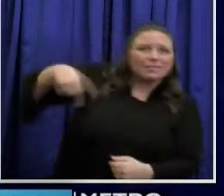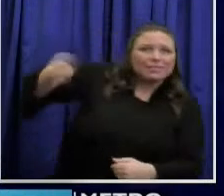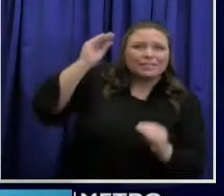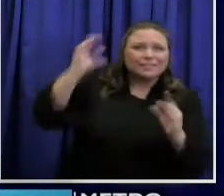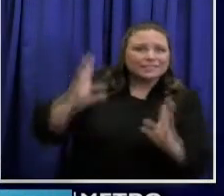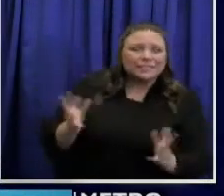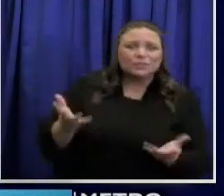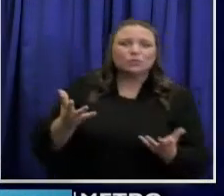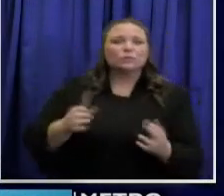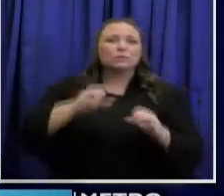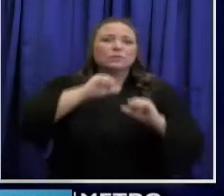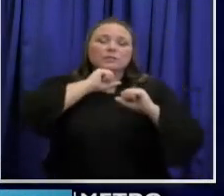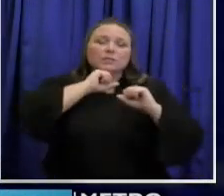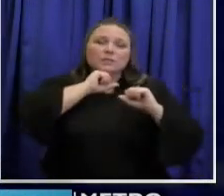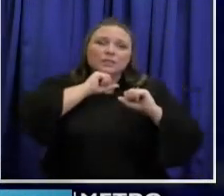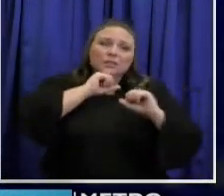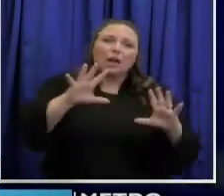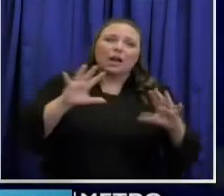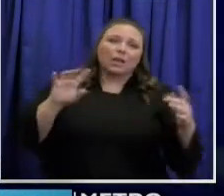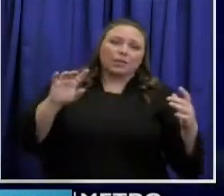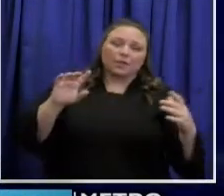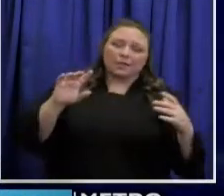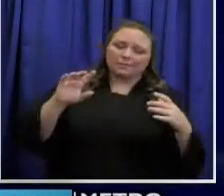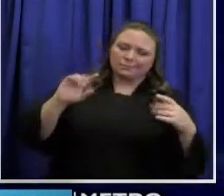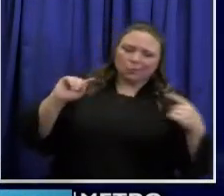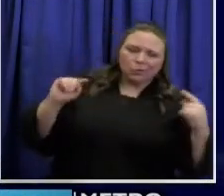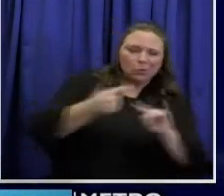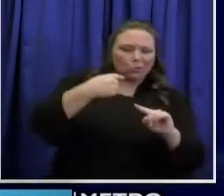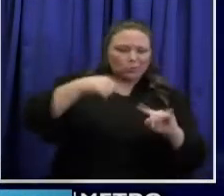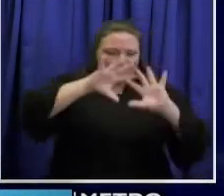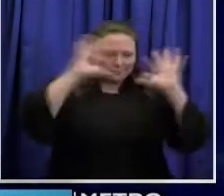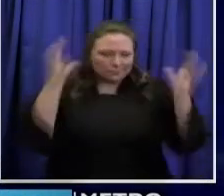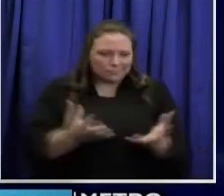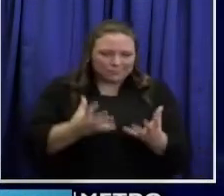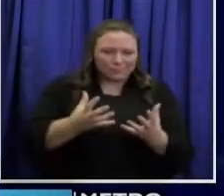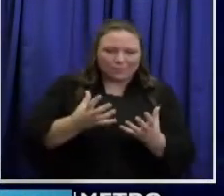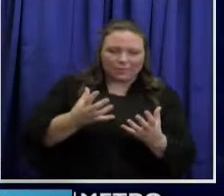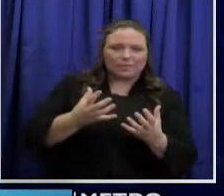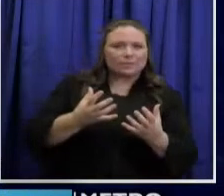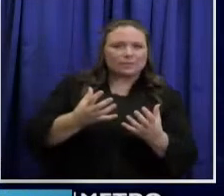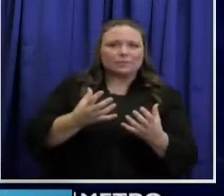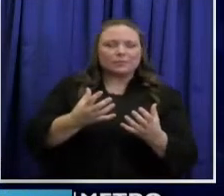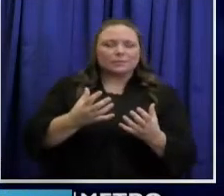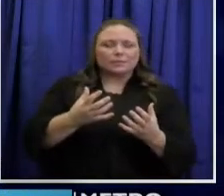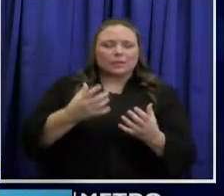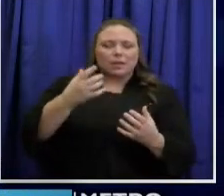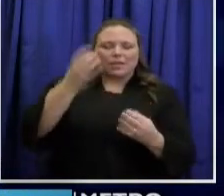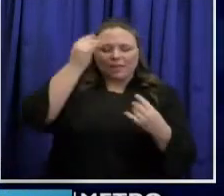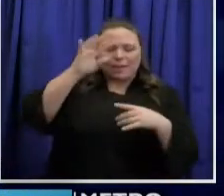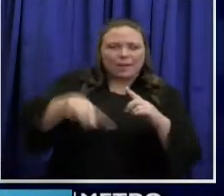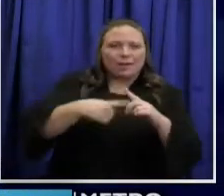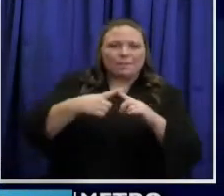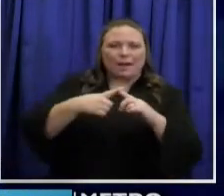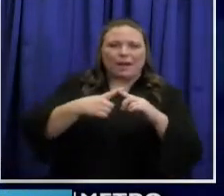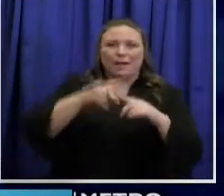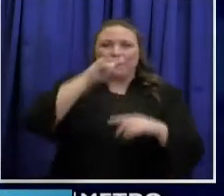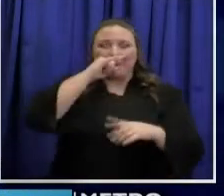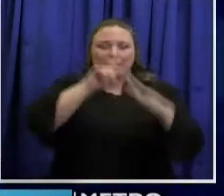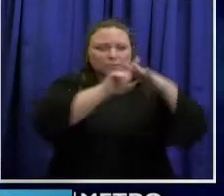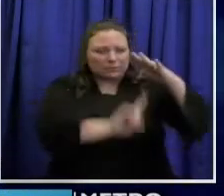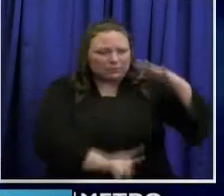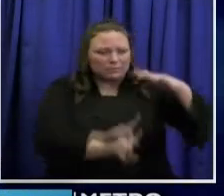And nothing hurts all of us as much as this idea of kids falling through the cracks, right?